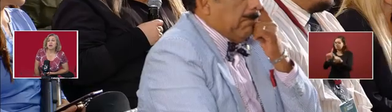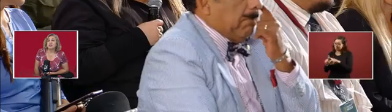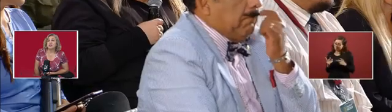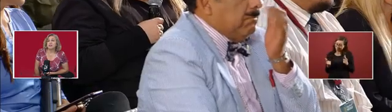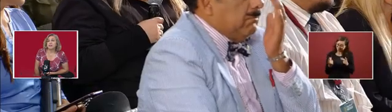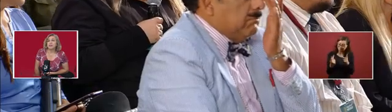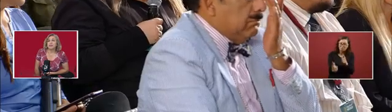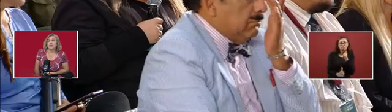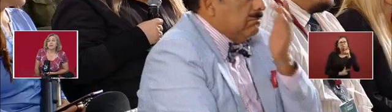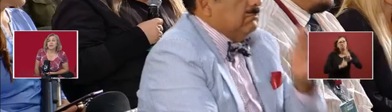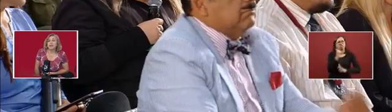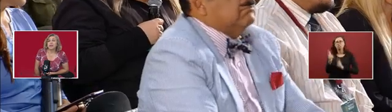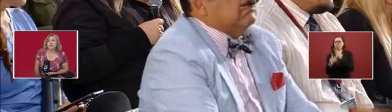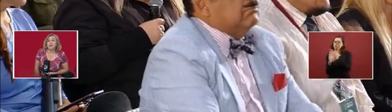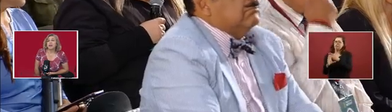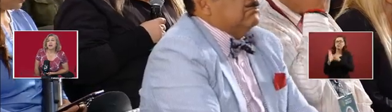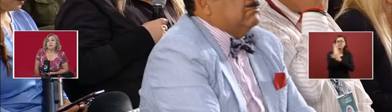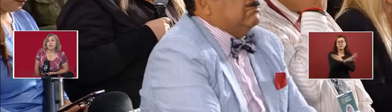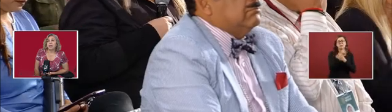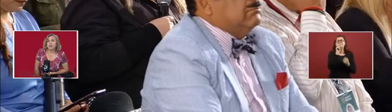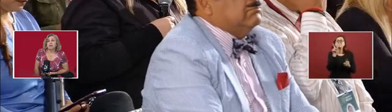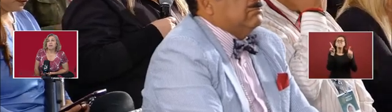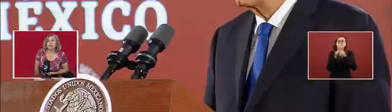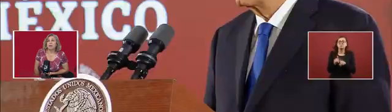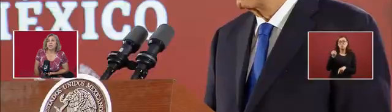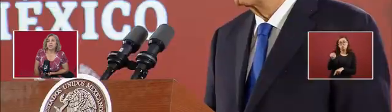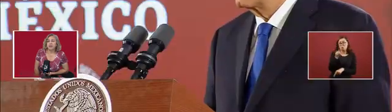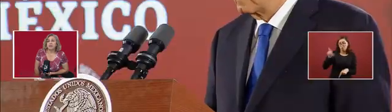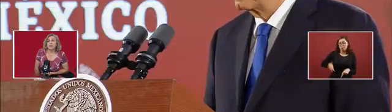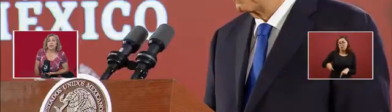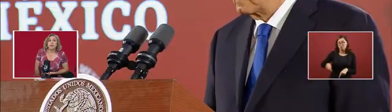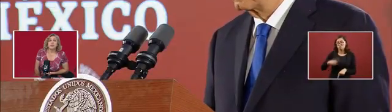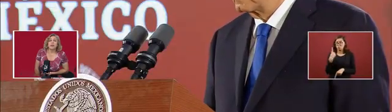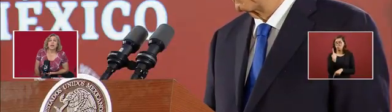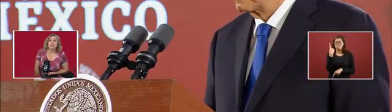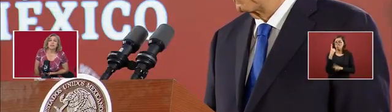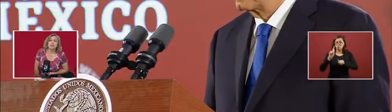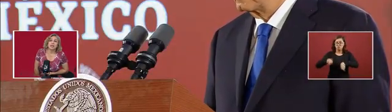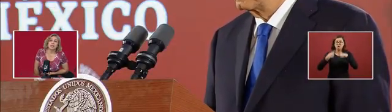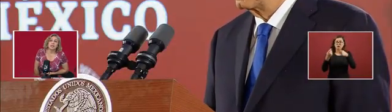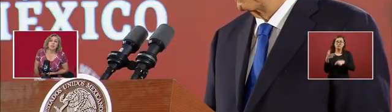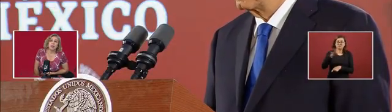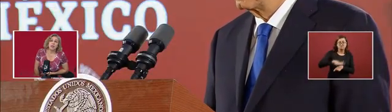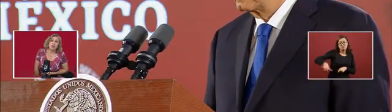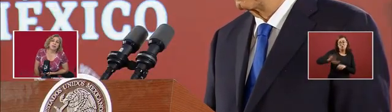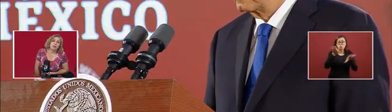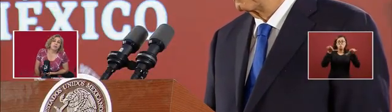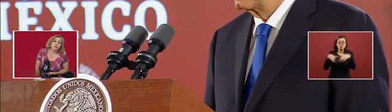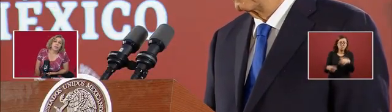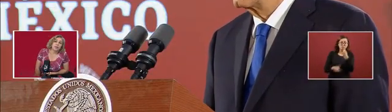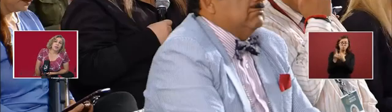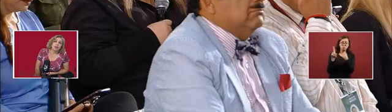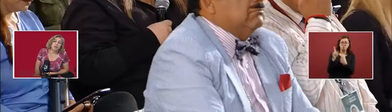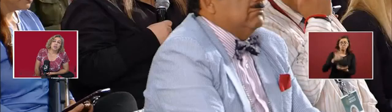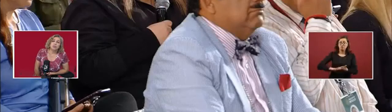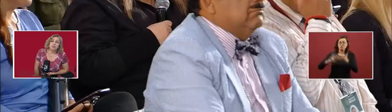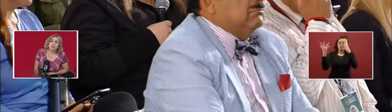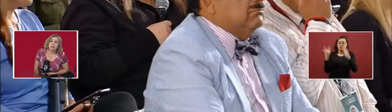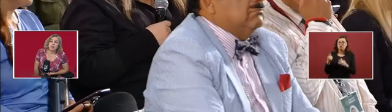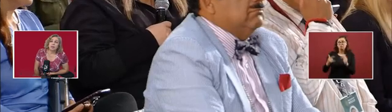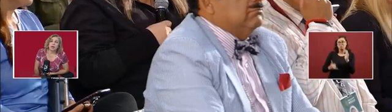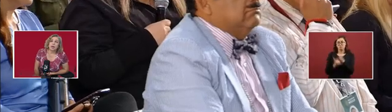Ahí el problema The problem is there tenemos es que todavía is that no podemos we are not